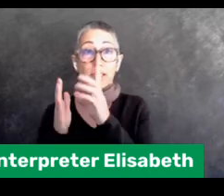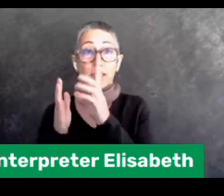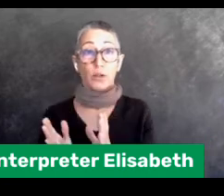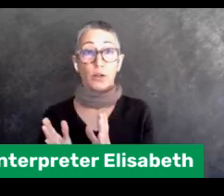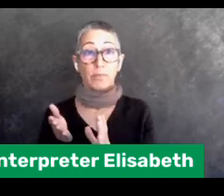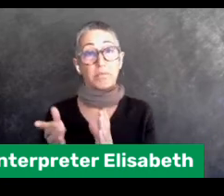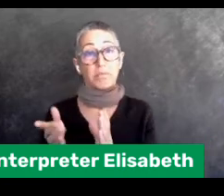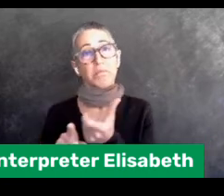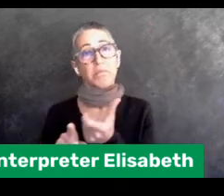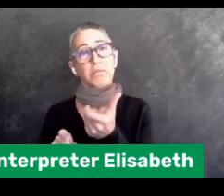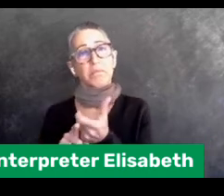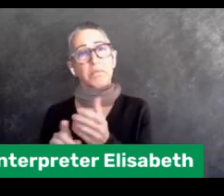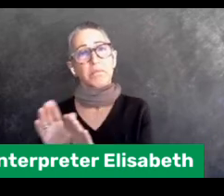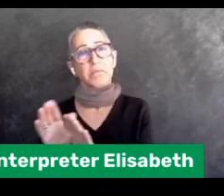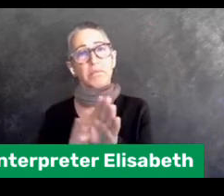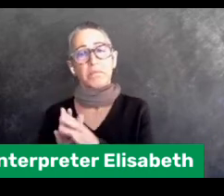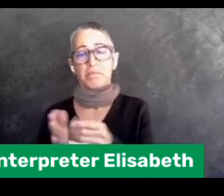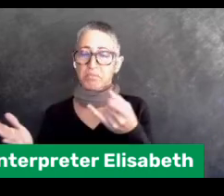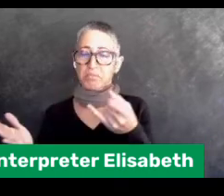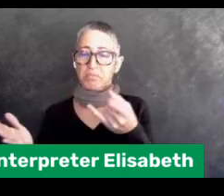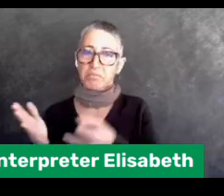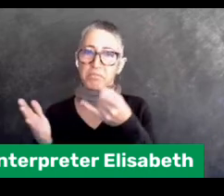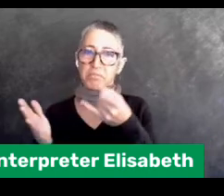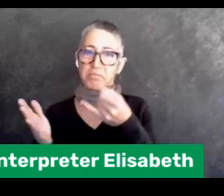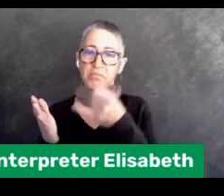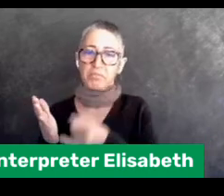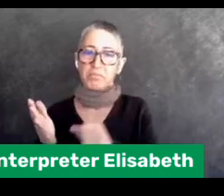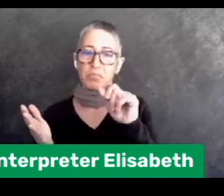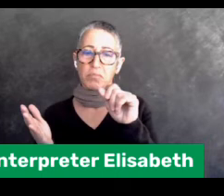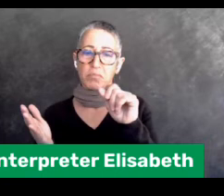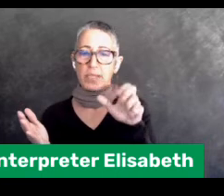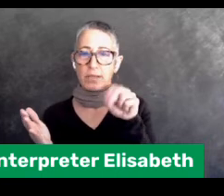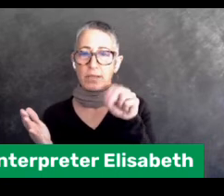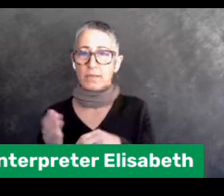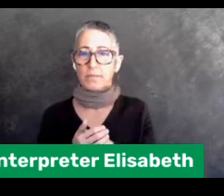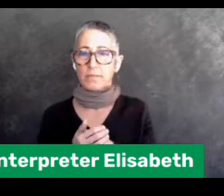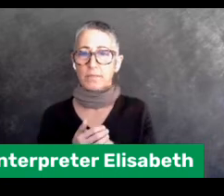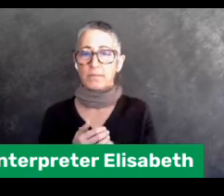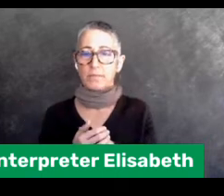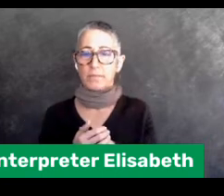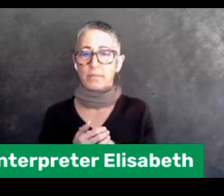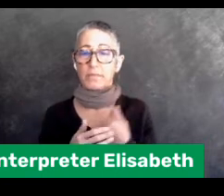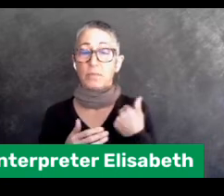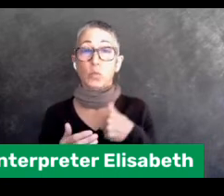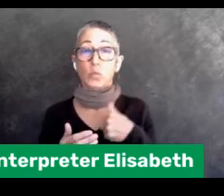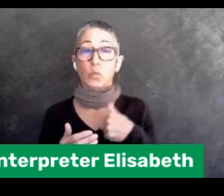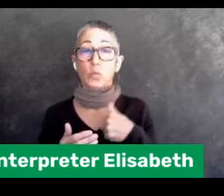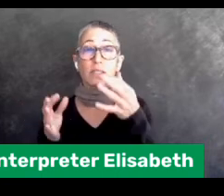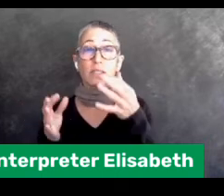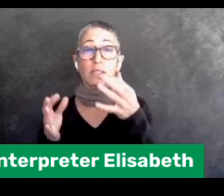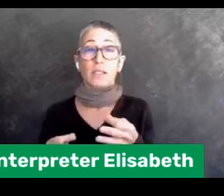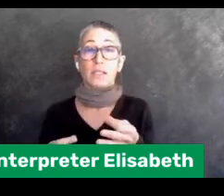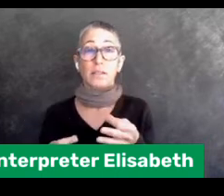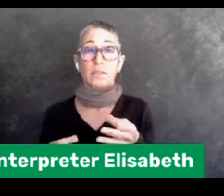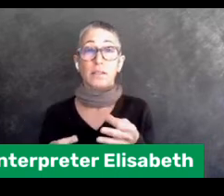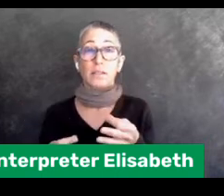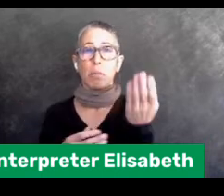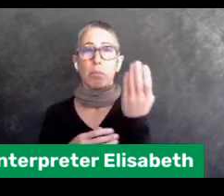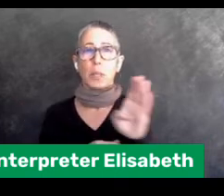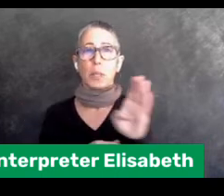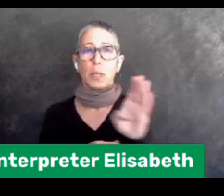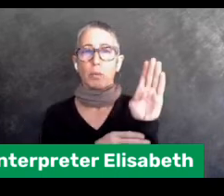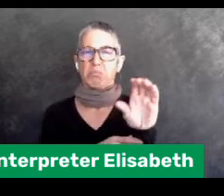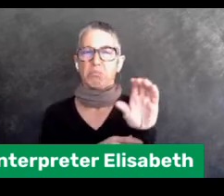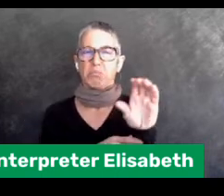mirrors the feel of Austin. Our team decided on the color blue because of Chicago, and maroon is a